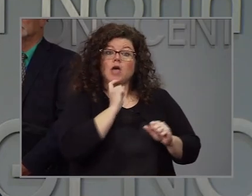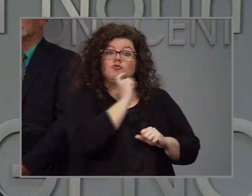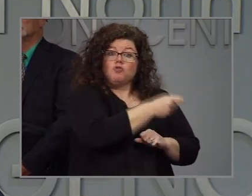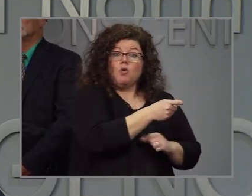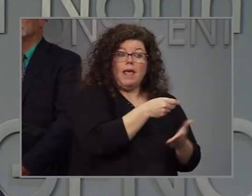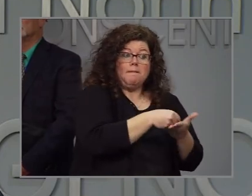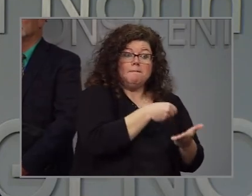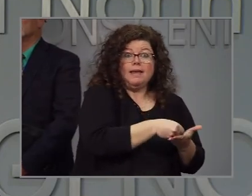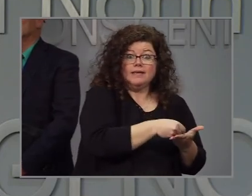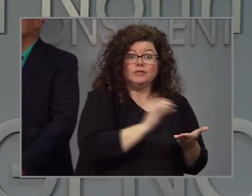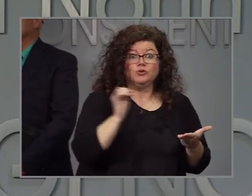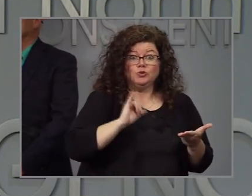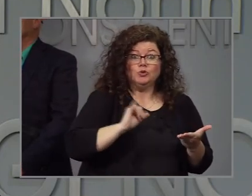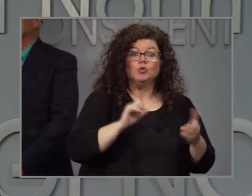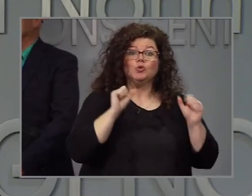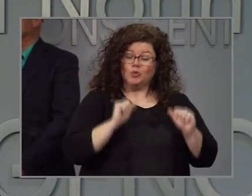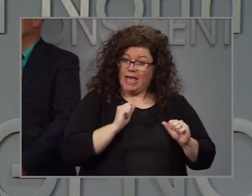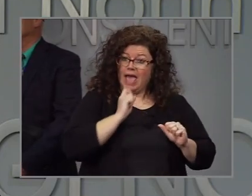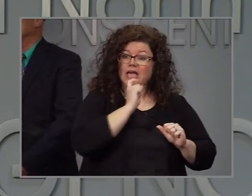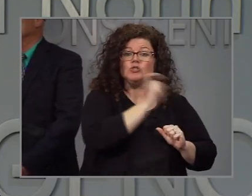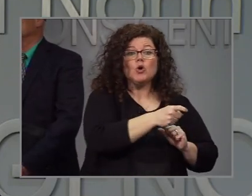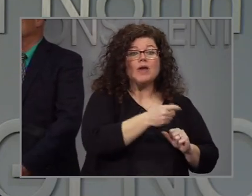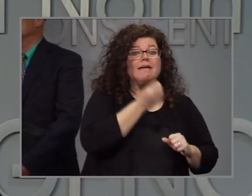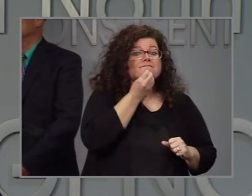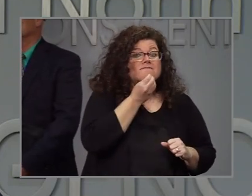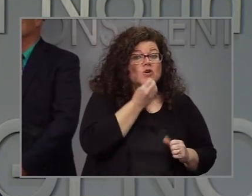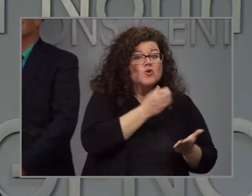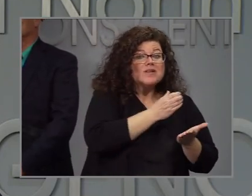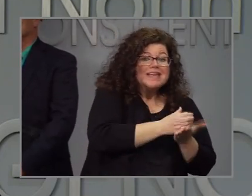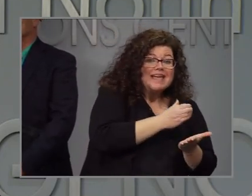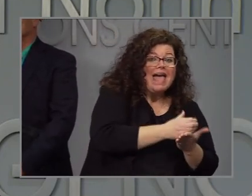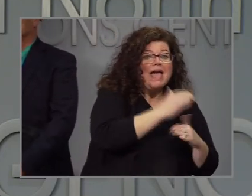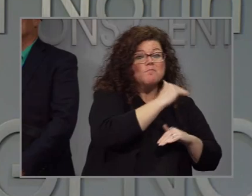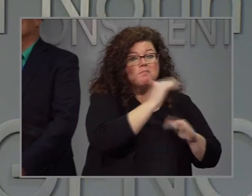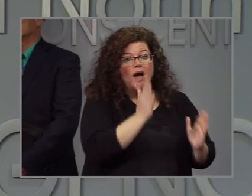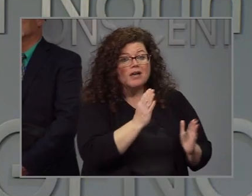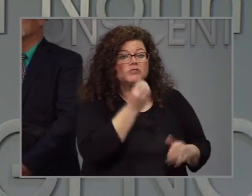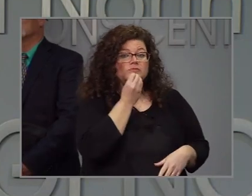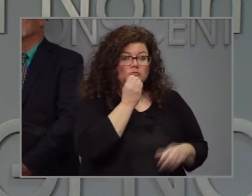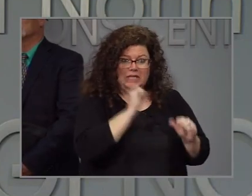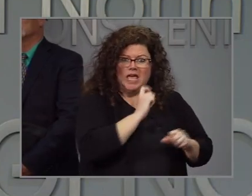foods. Thank you for following the stay-at-home and social distancing